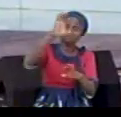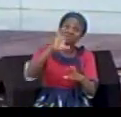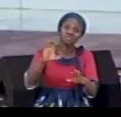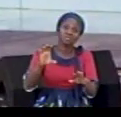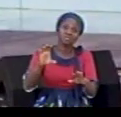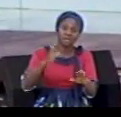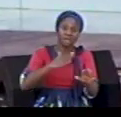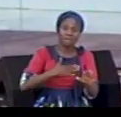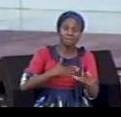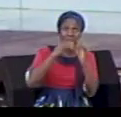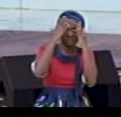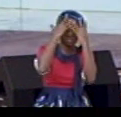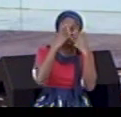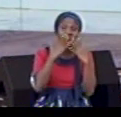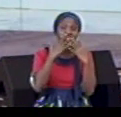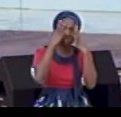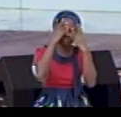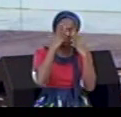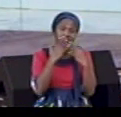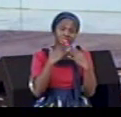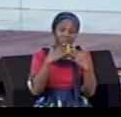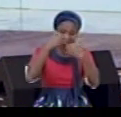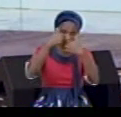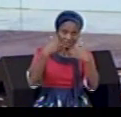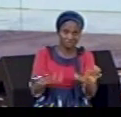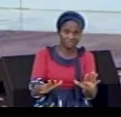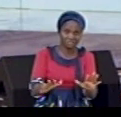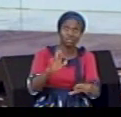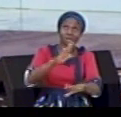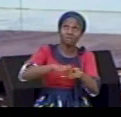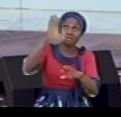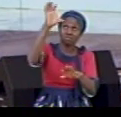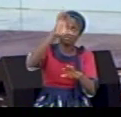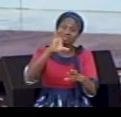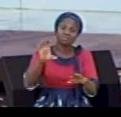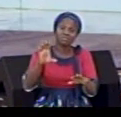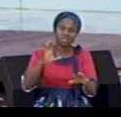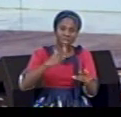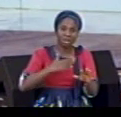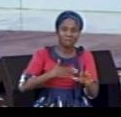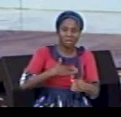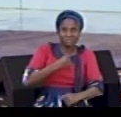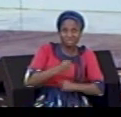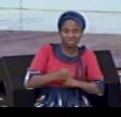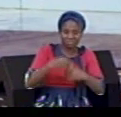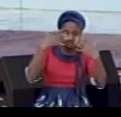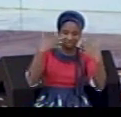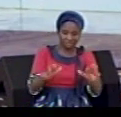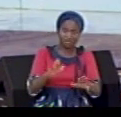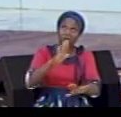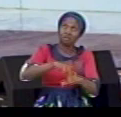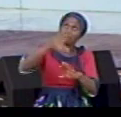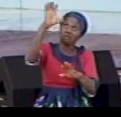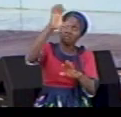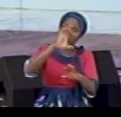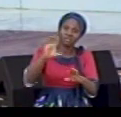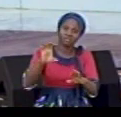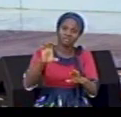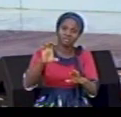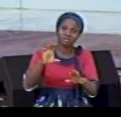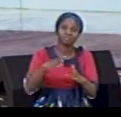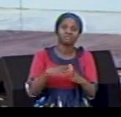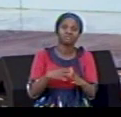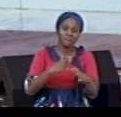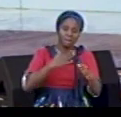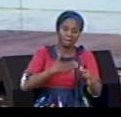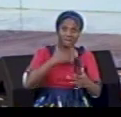My sorrows finished on the cross of Calvary. My suffering finished on the cross of Calvary.